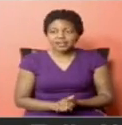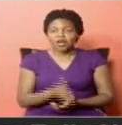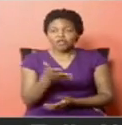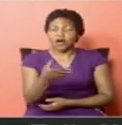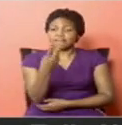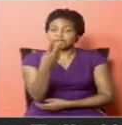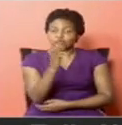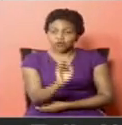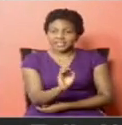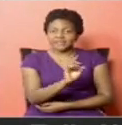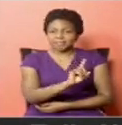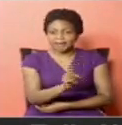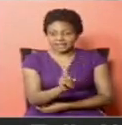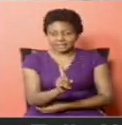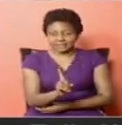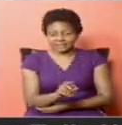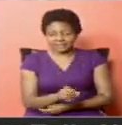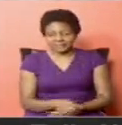20 minutes.